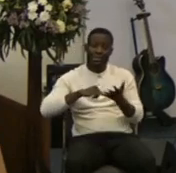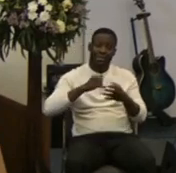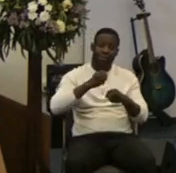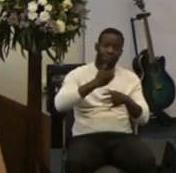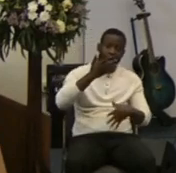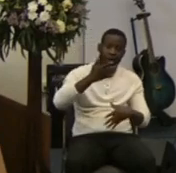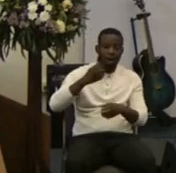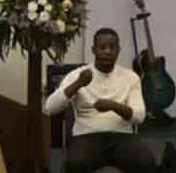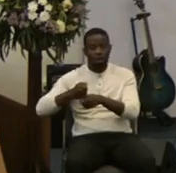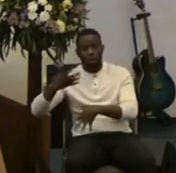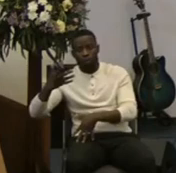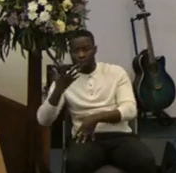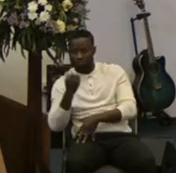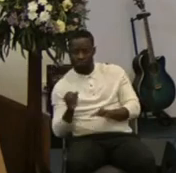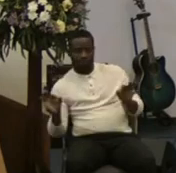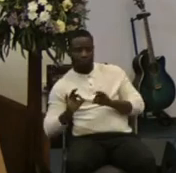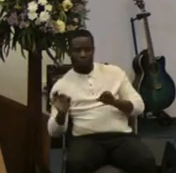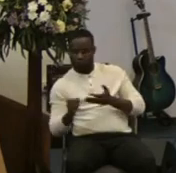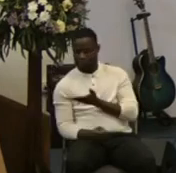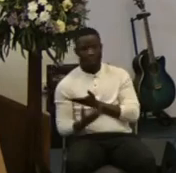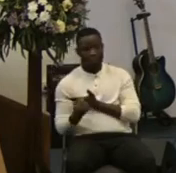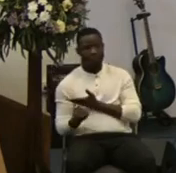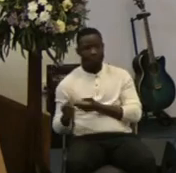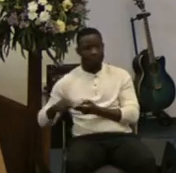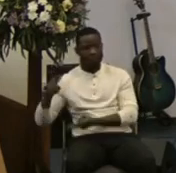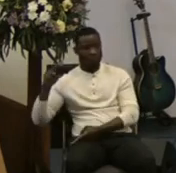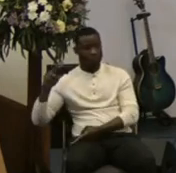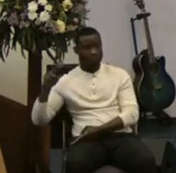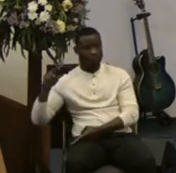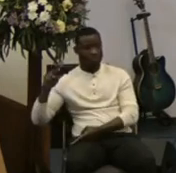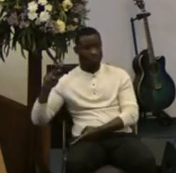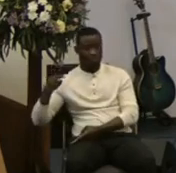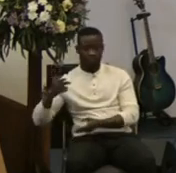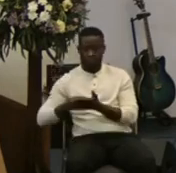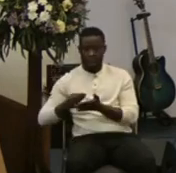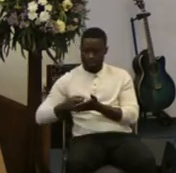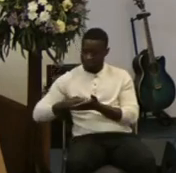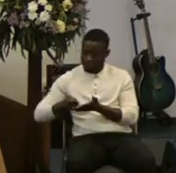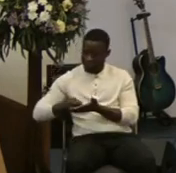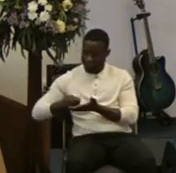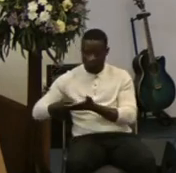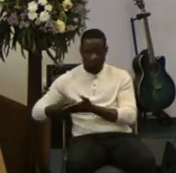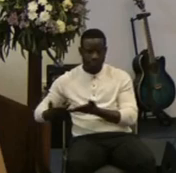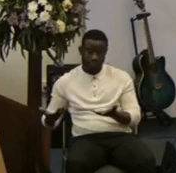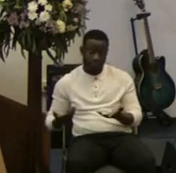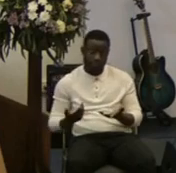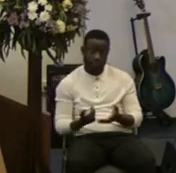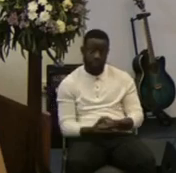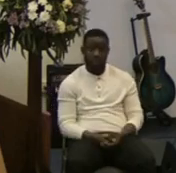'Silver and gold have I none,' as he counts the cash."